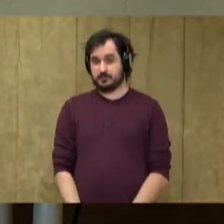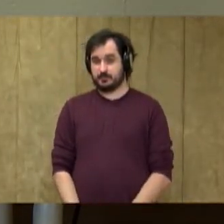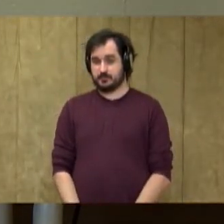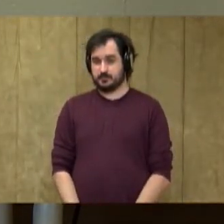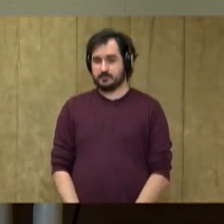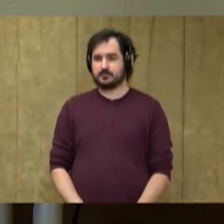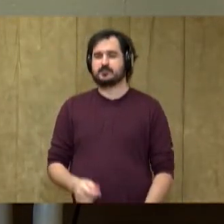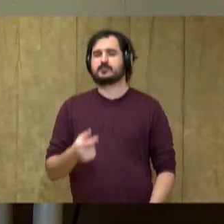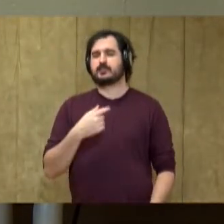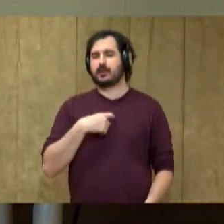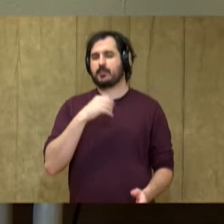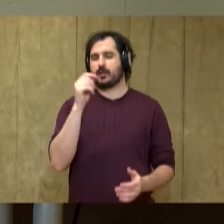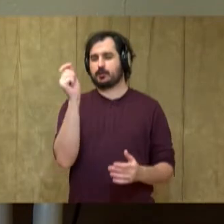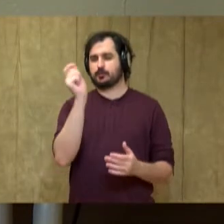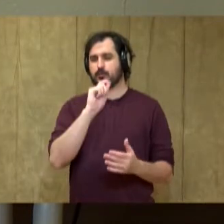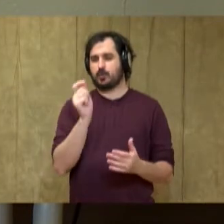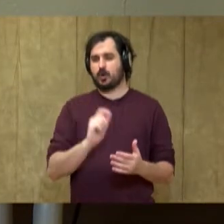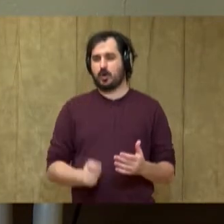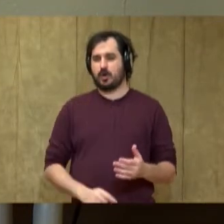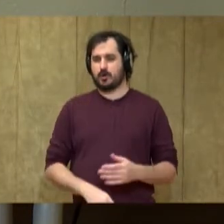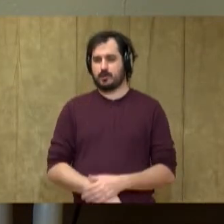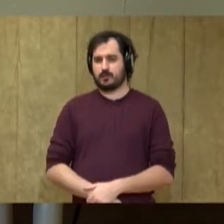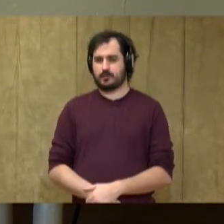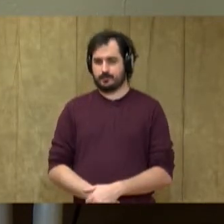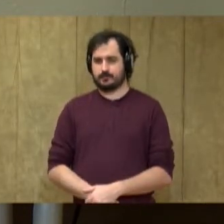Let me draw 6 hundredths.